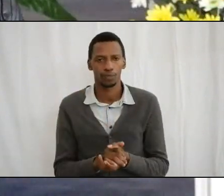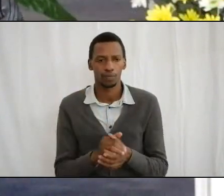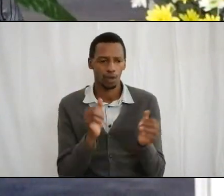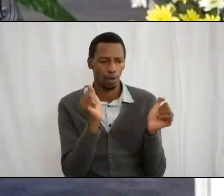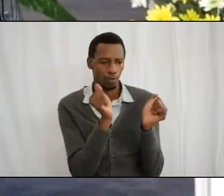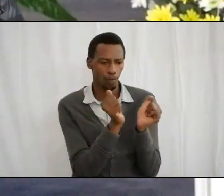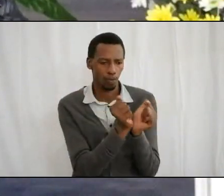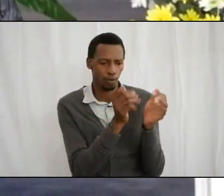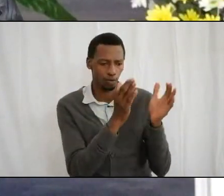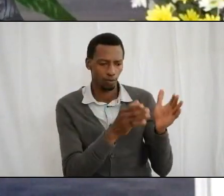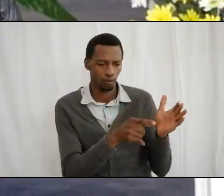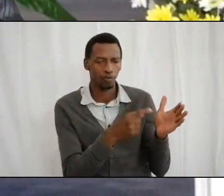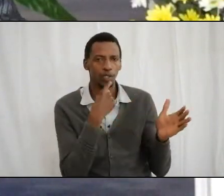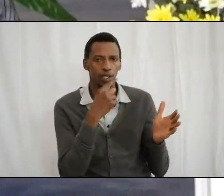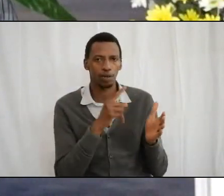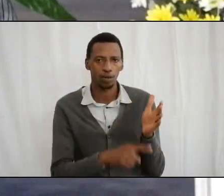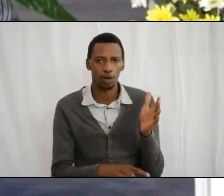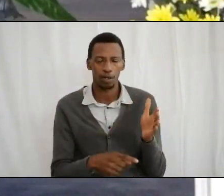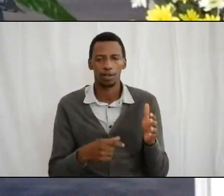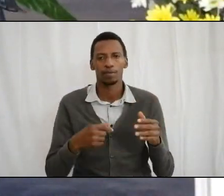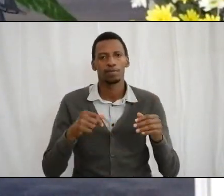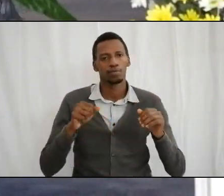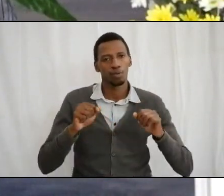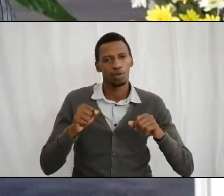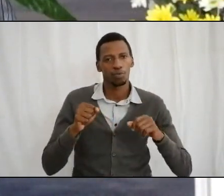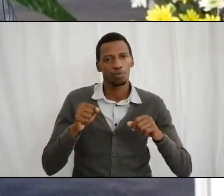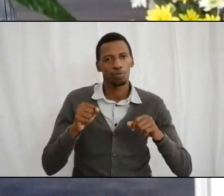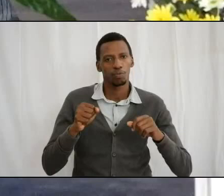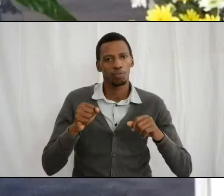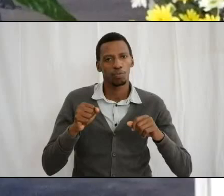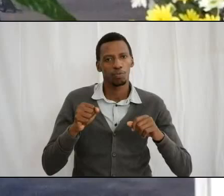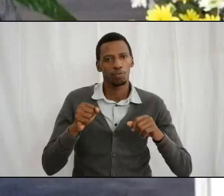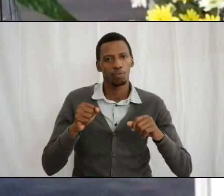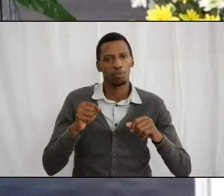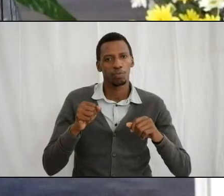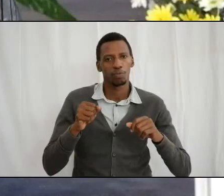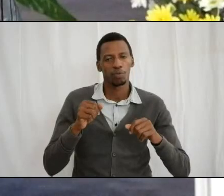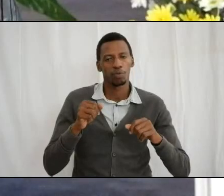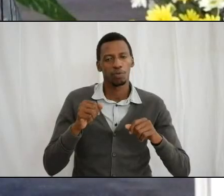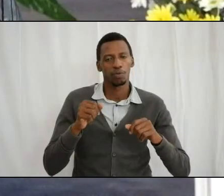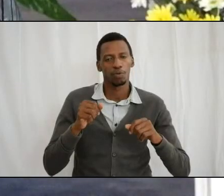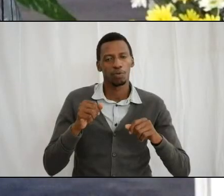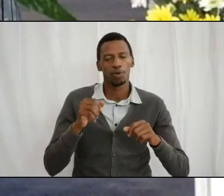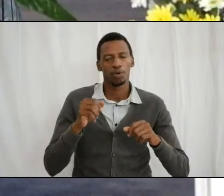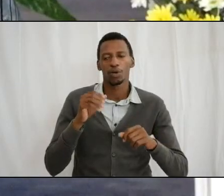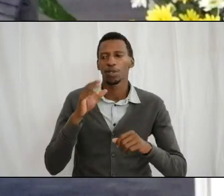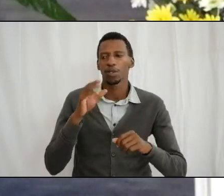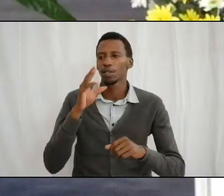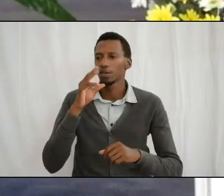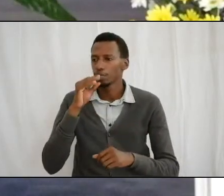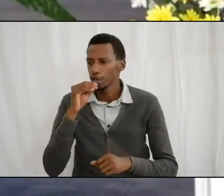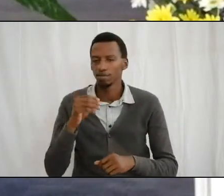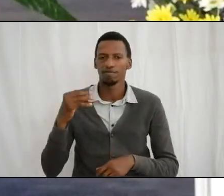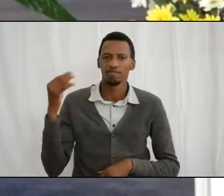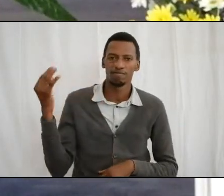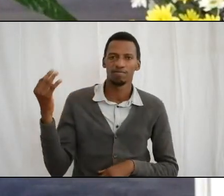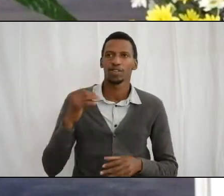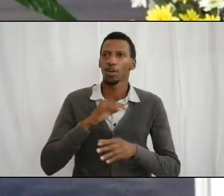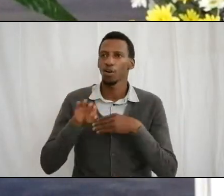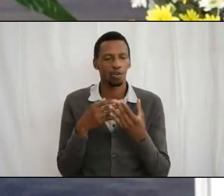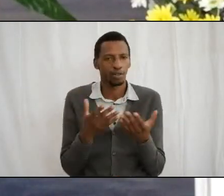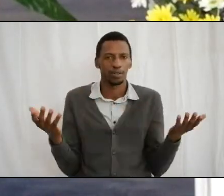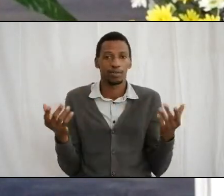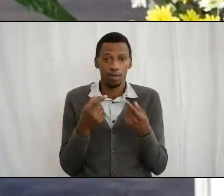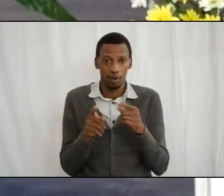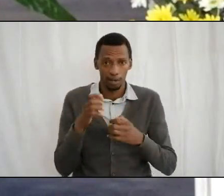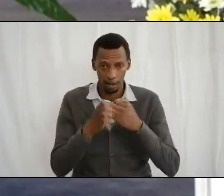basically saying is, I can speak, I can do sermons, I can do all sorts of things, but at the end of the